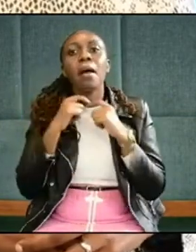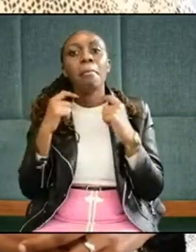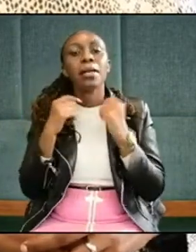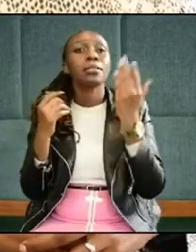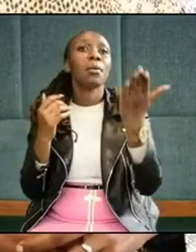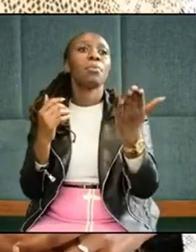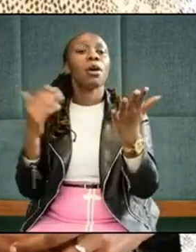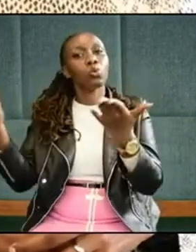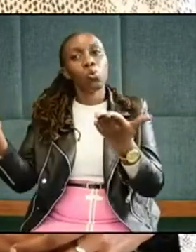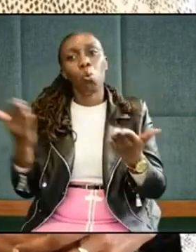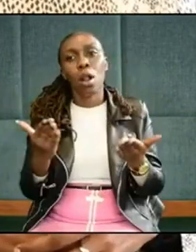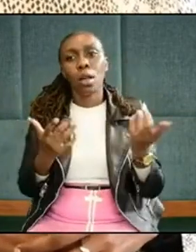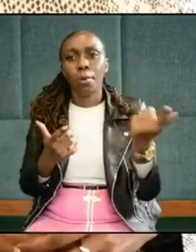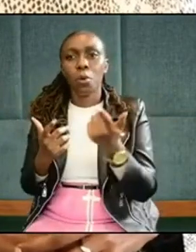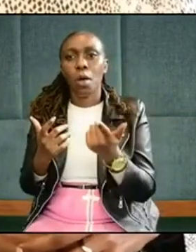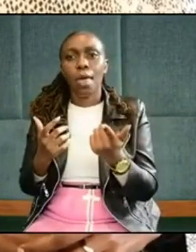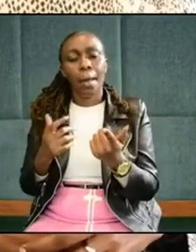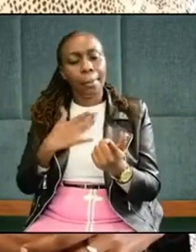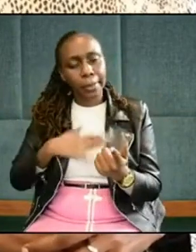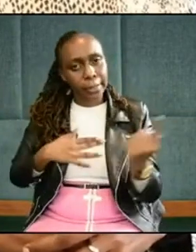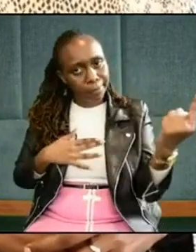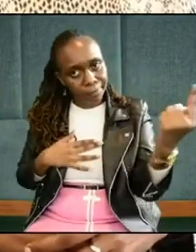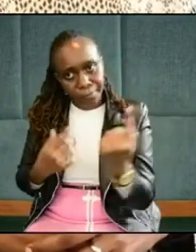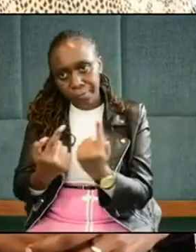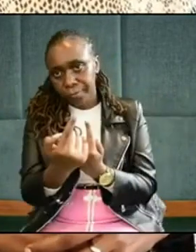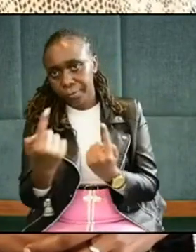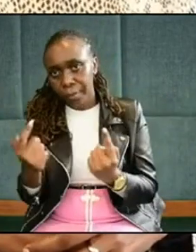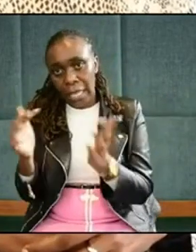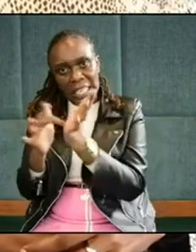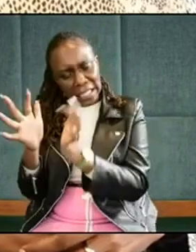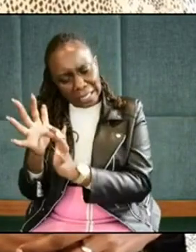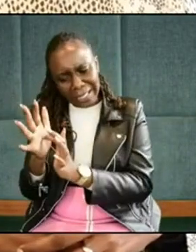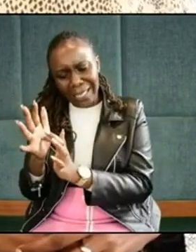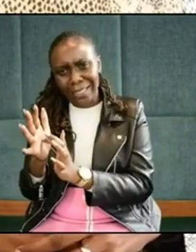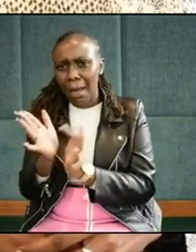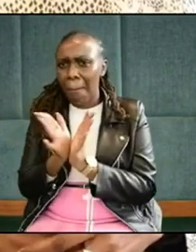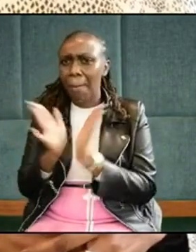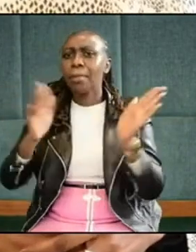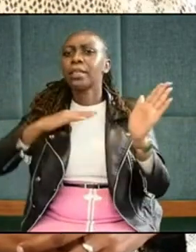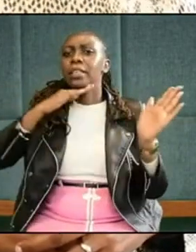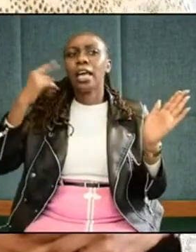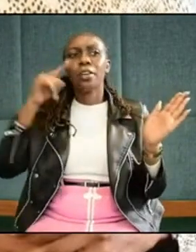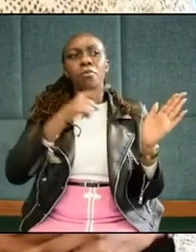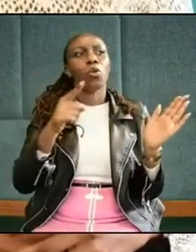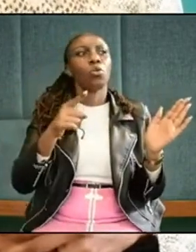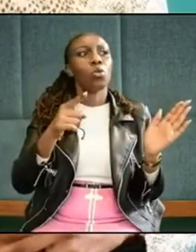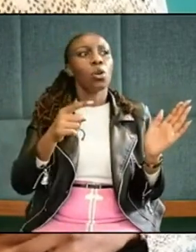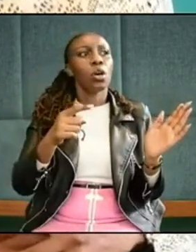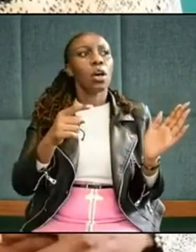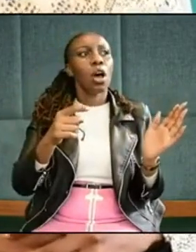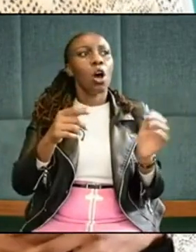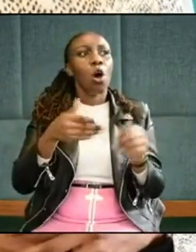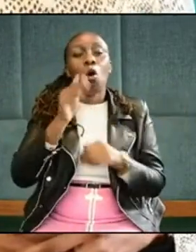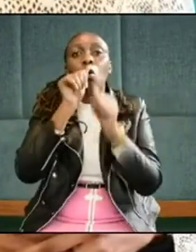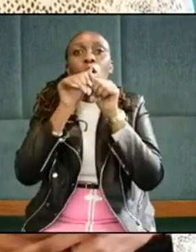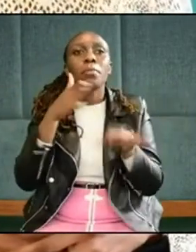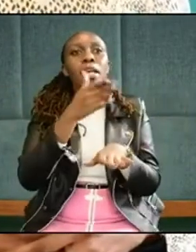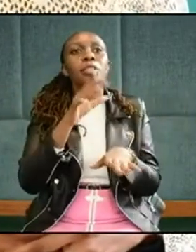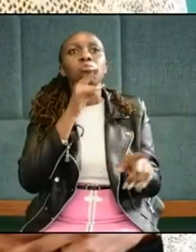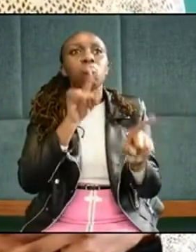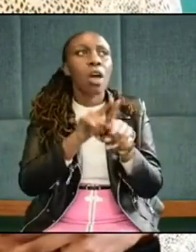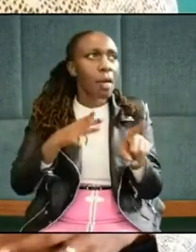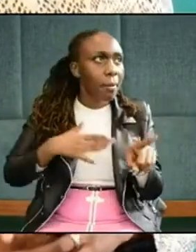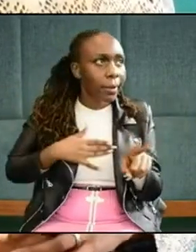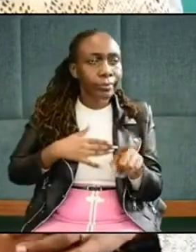here to welcome you. Make your way. Jesus made it public. God bless you, my brother. God bless you, my